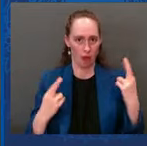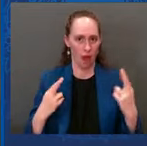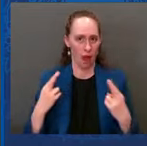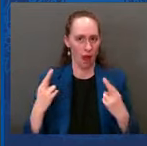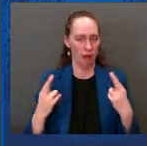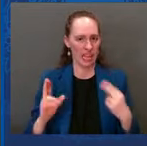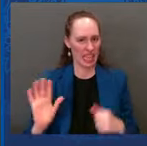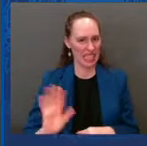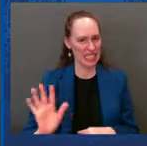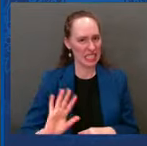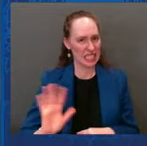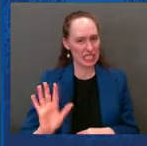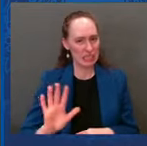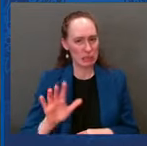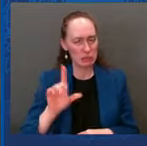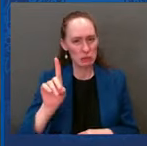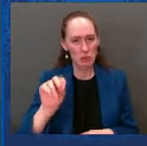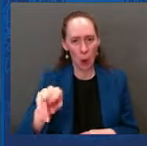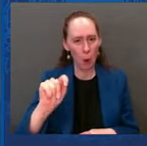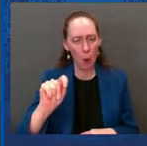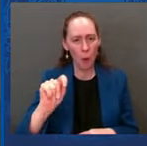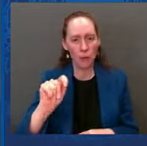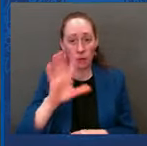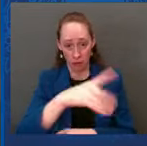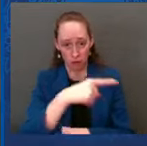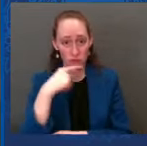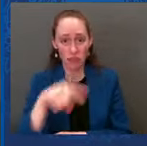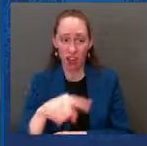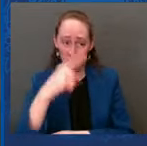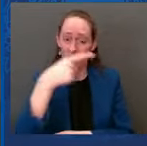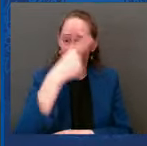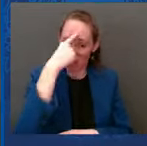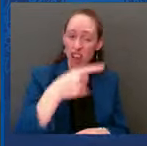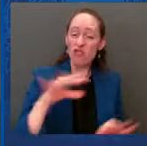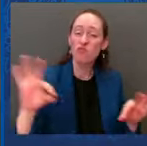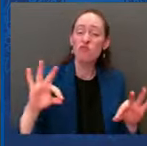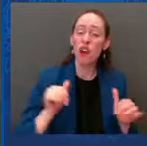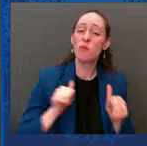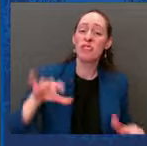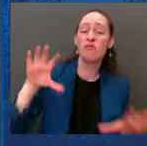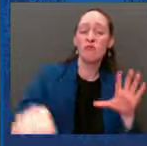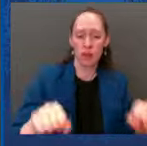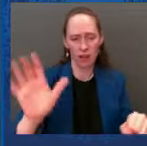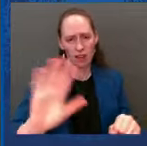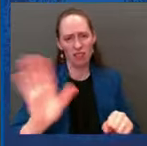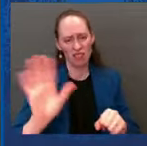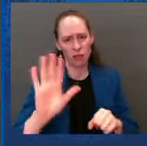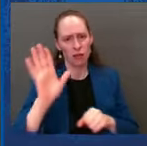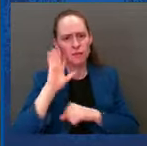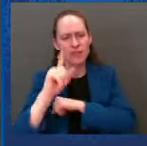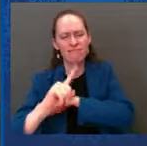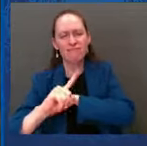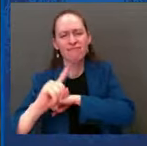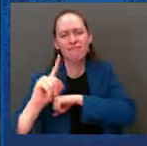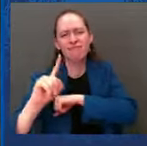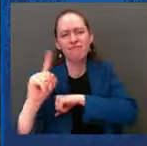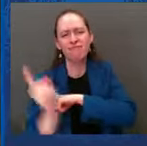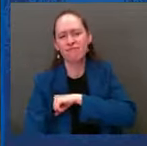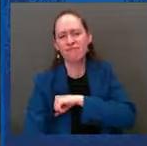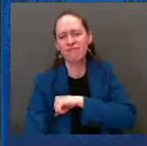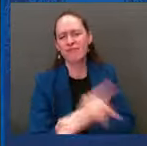and crushed in Ukraine, that Russia will have to leave Ukrainian land with shame, the land which